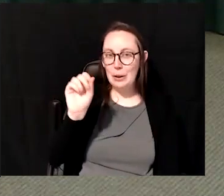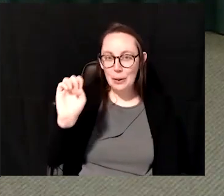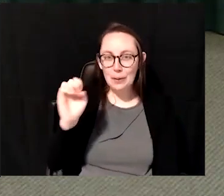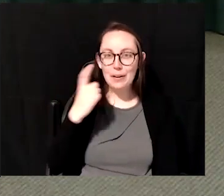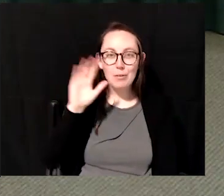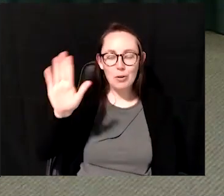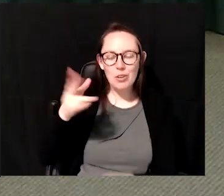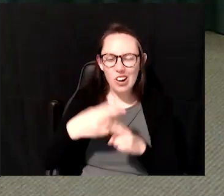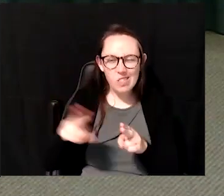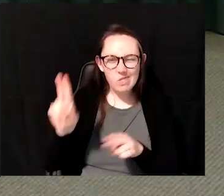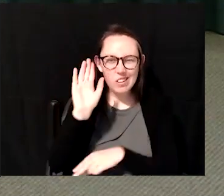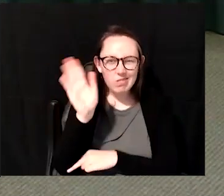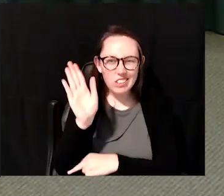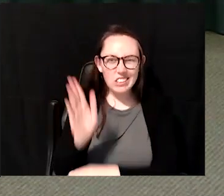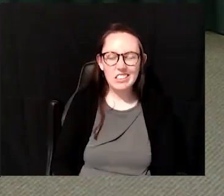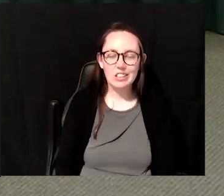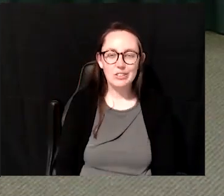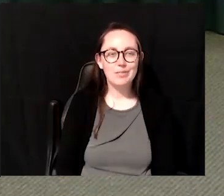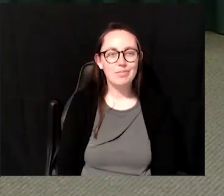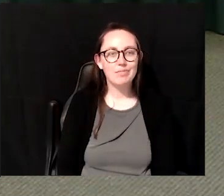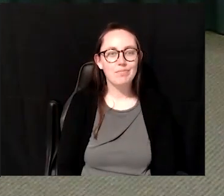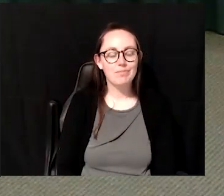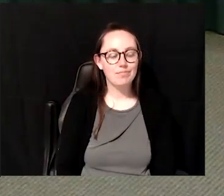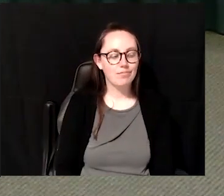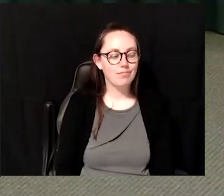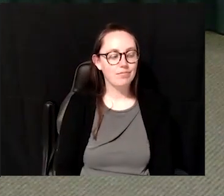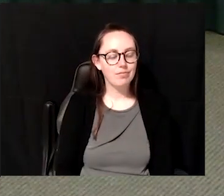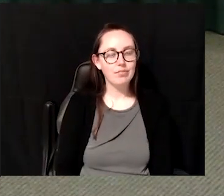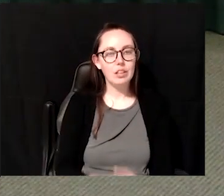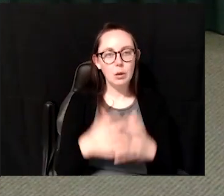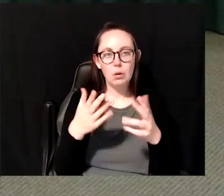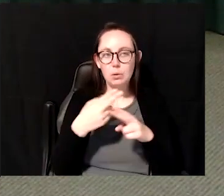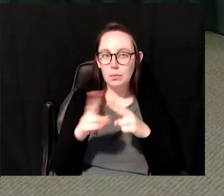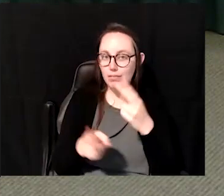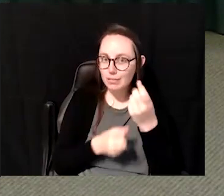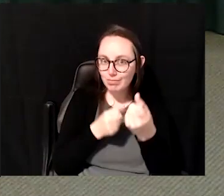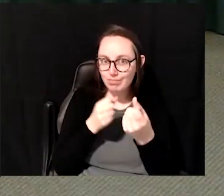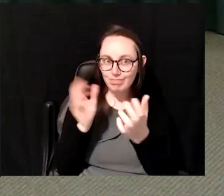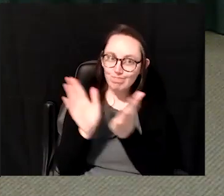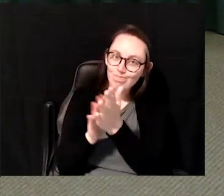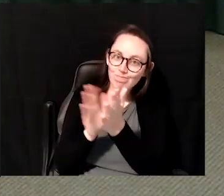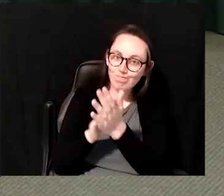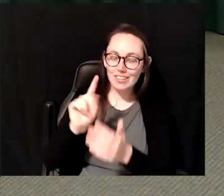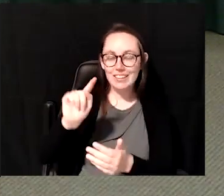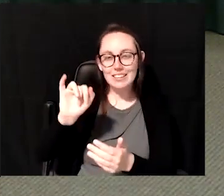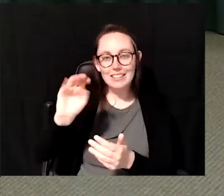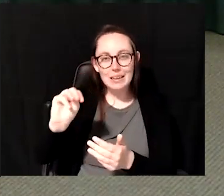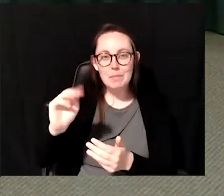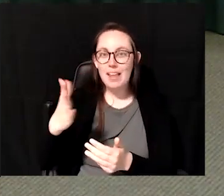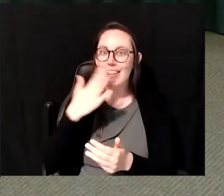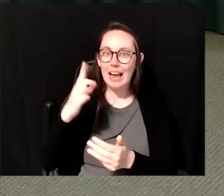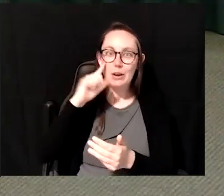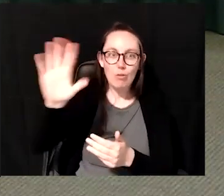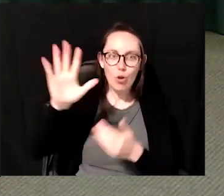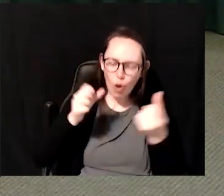and um I want to just uh give a brief shout out to Tim uh thank you for your dog and support of this item and getting it on the agenda